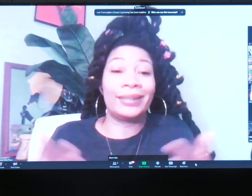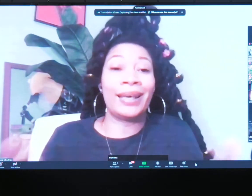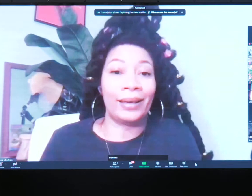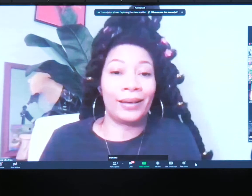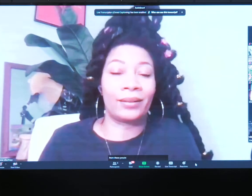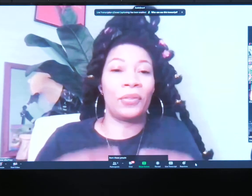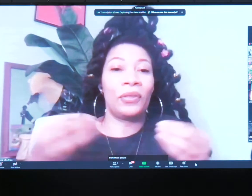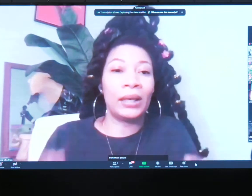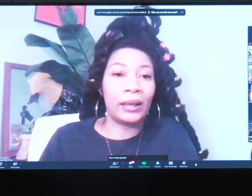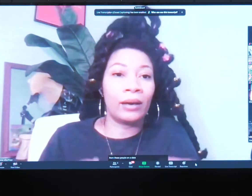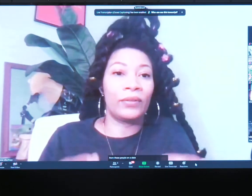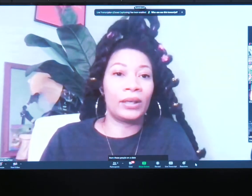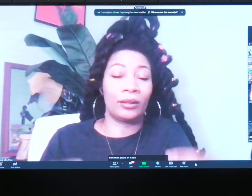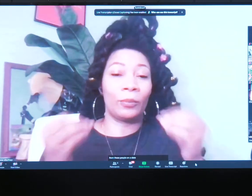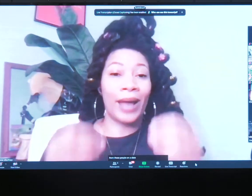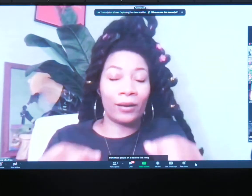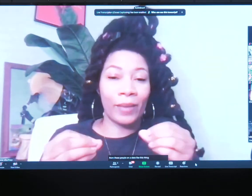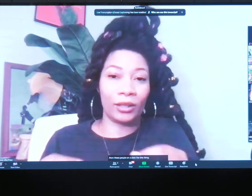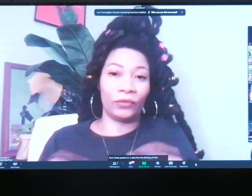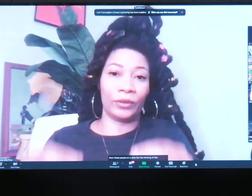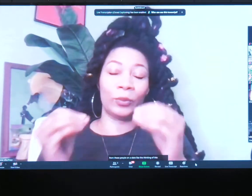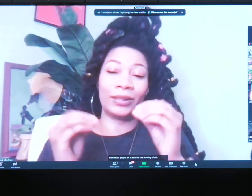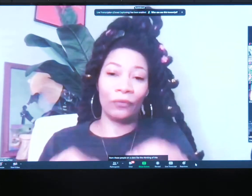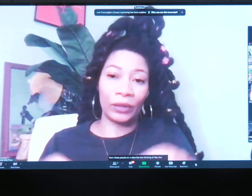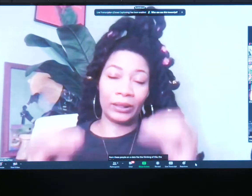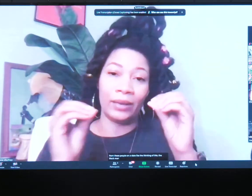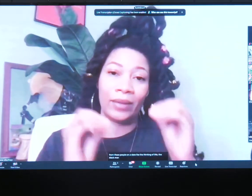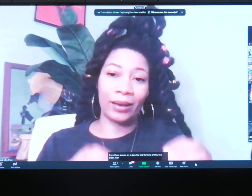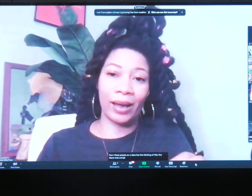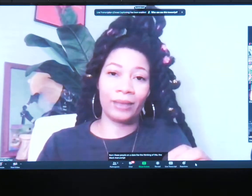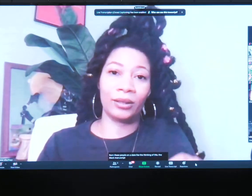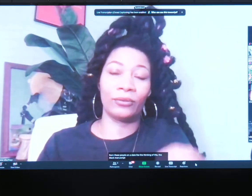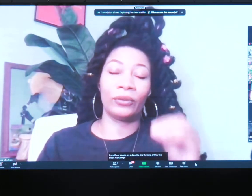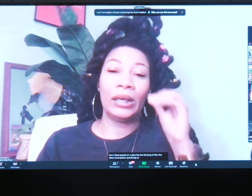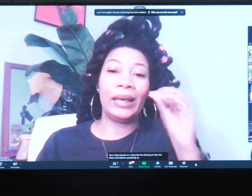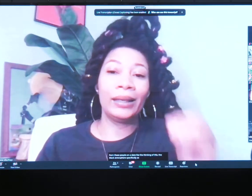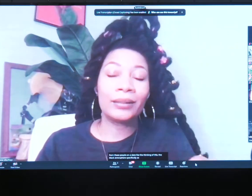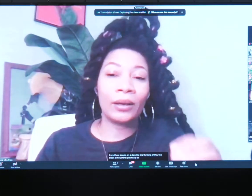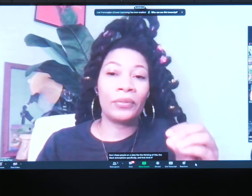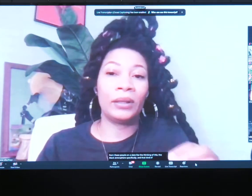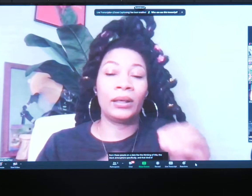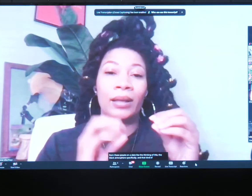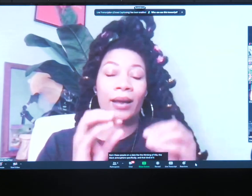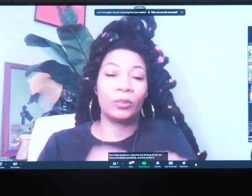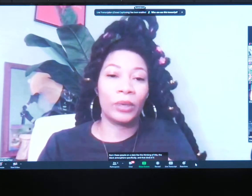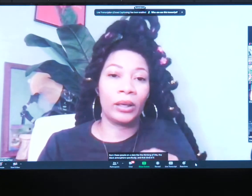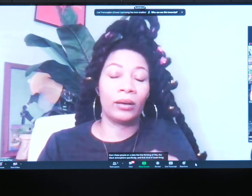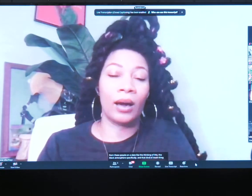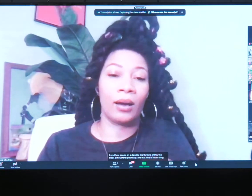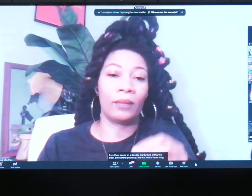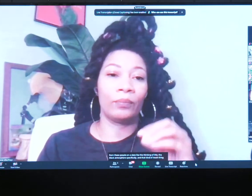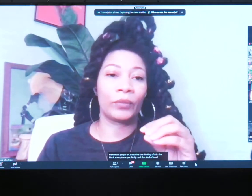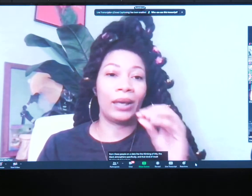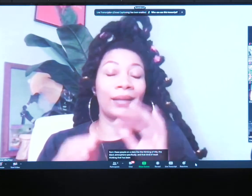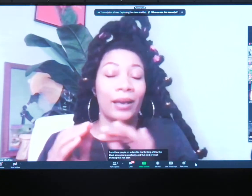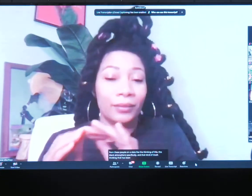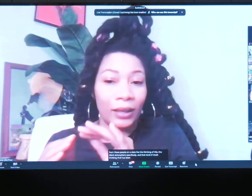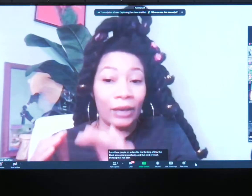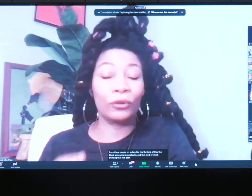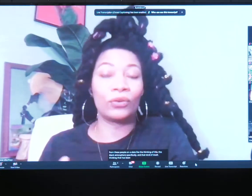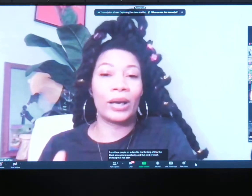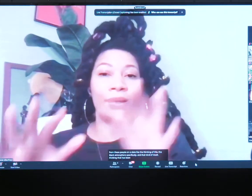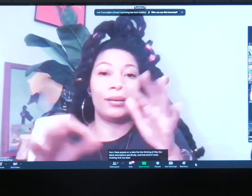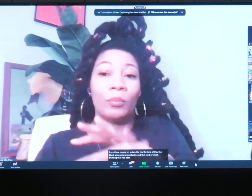people on a date. Like the thinking of this, the Black manosphere specifically, and that kind of incel thinking that has been, that